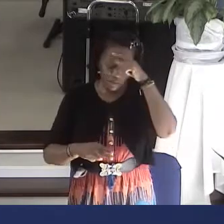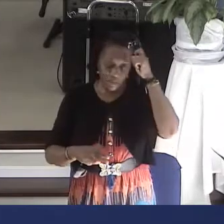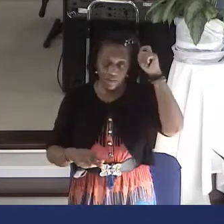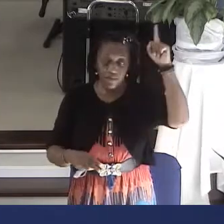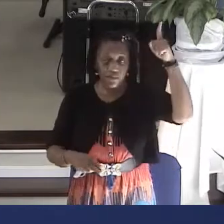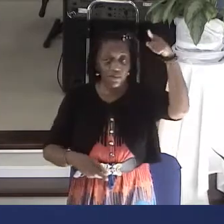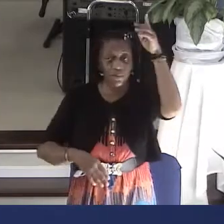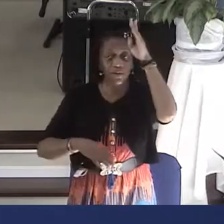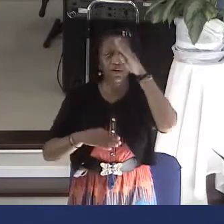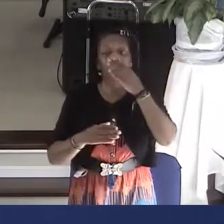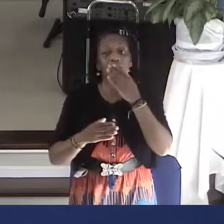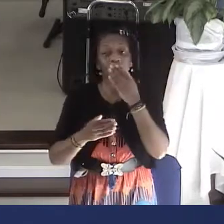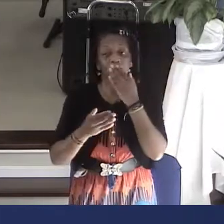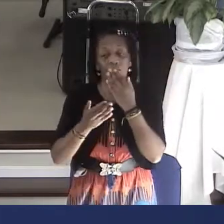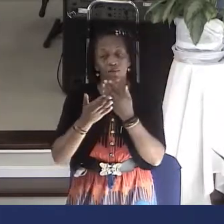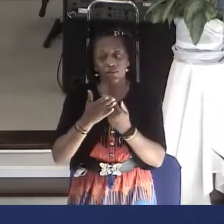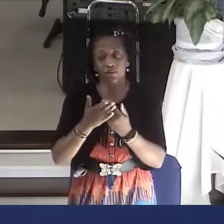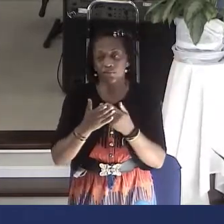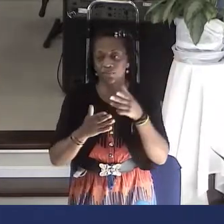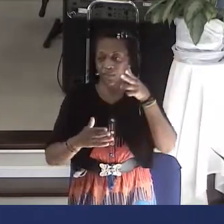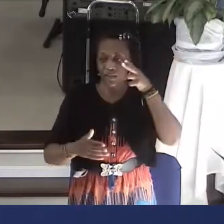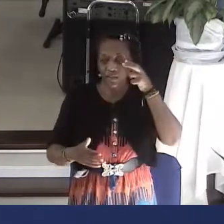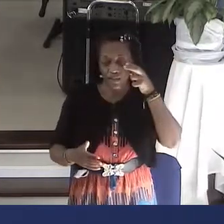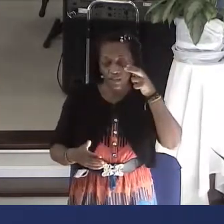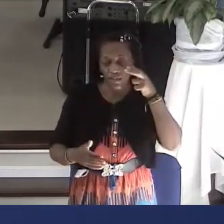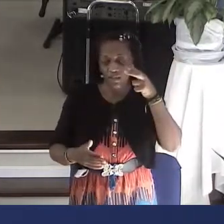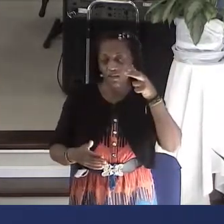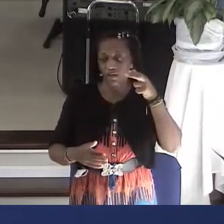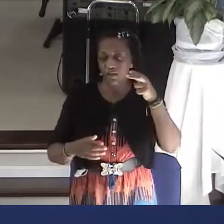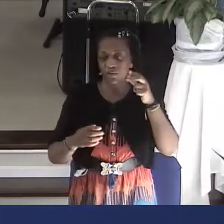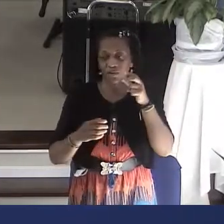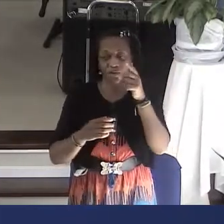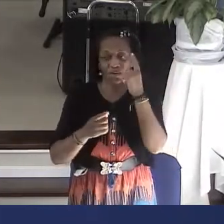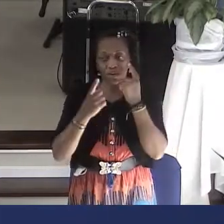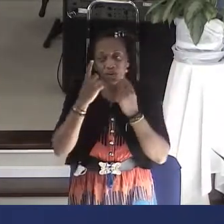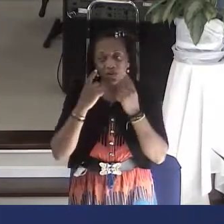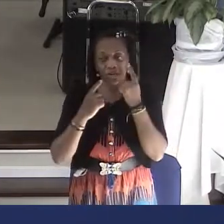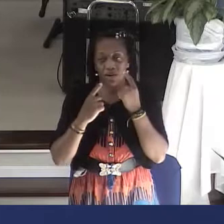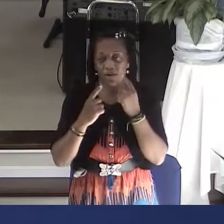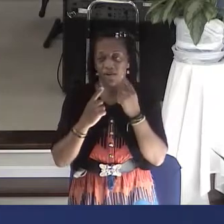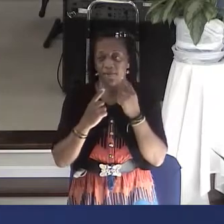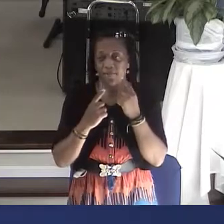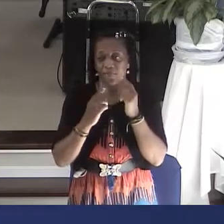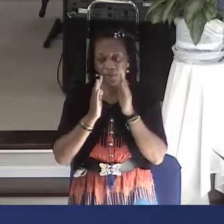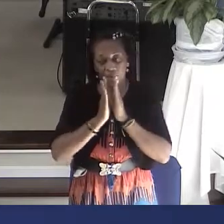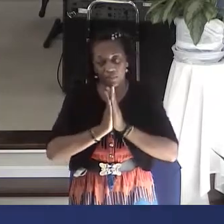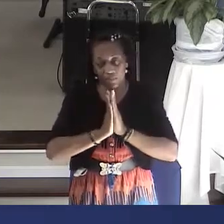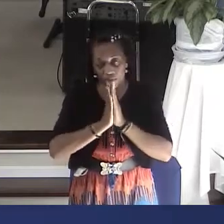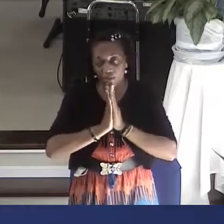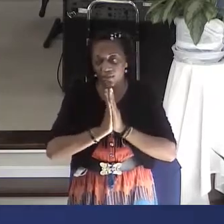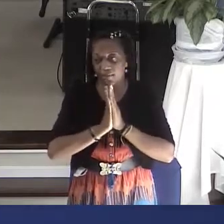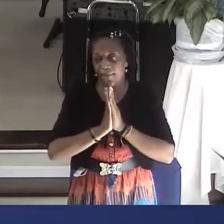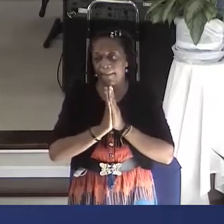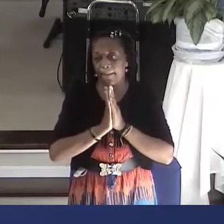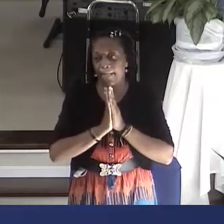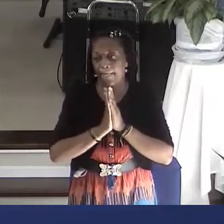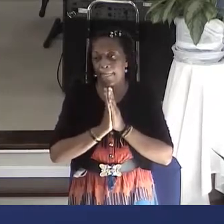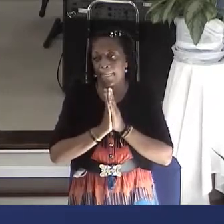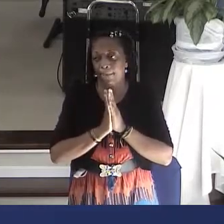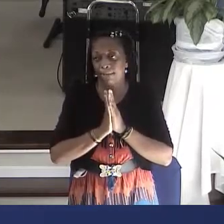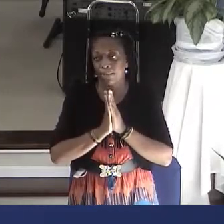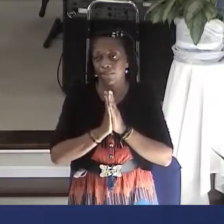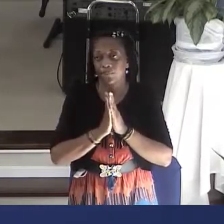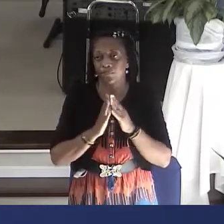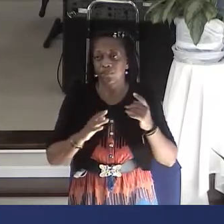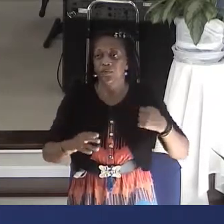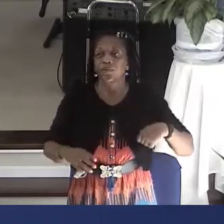cry, O God, and attend to our prayer. We know that your ear is attentive to those